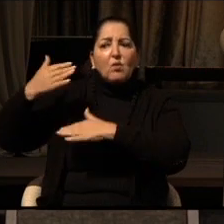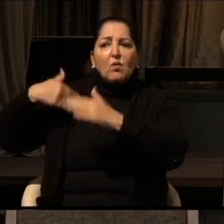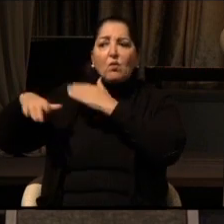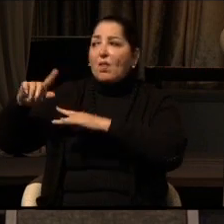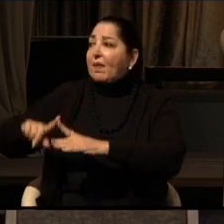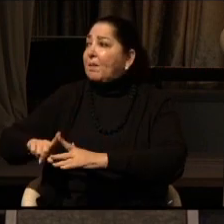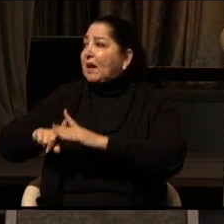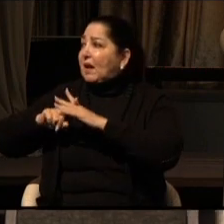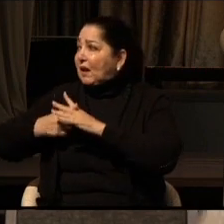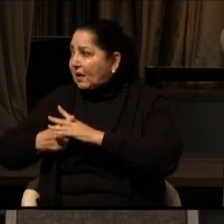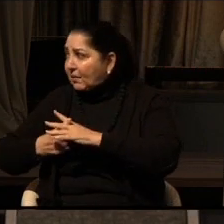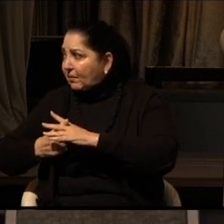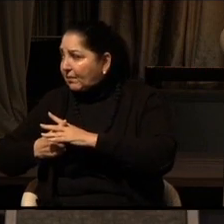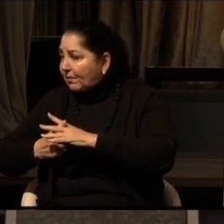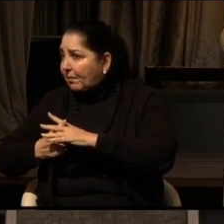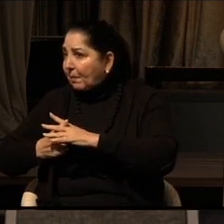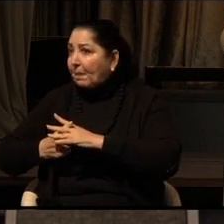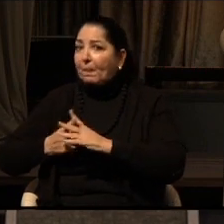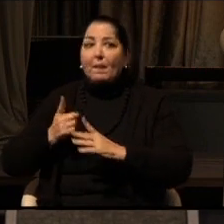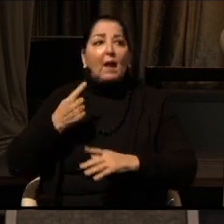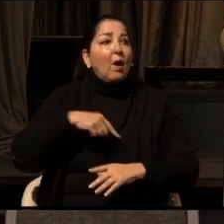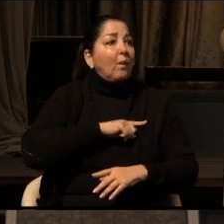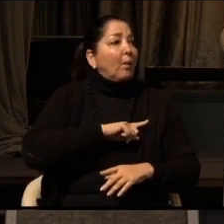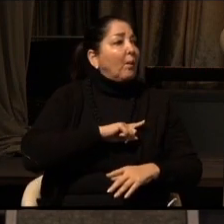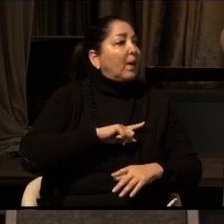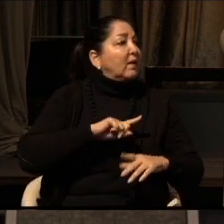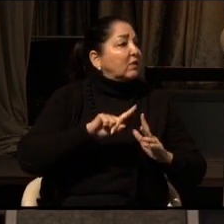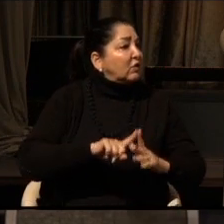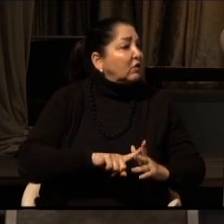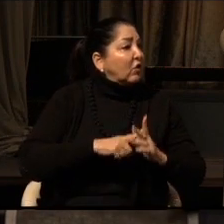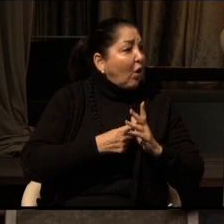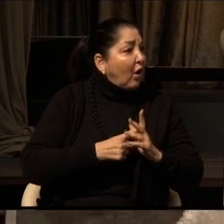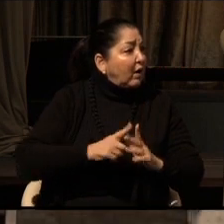started, looking at and examining